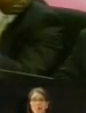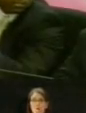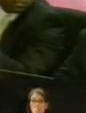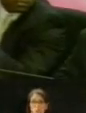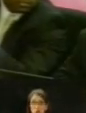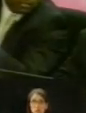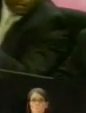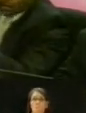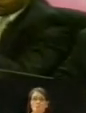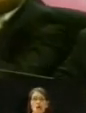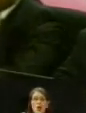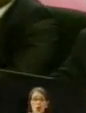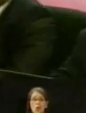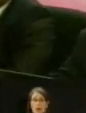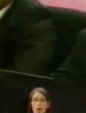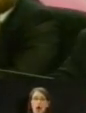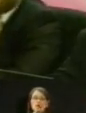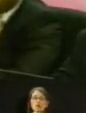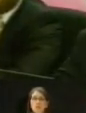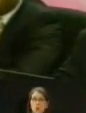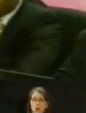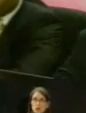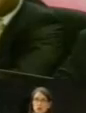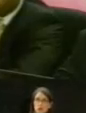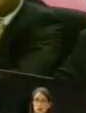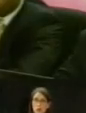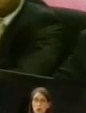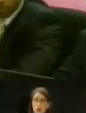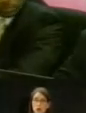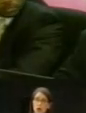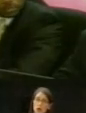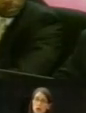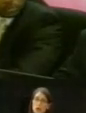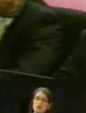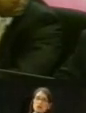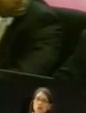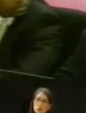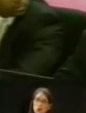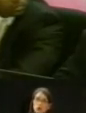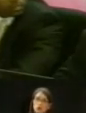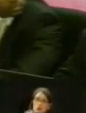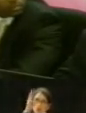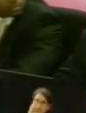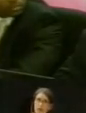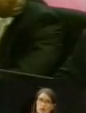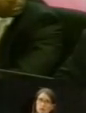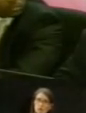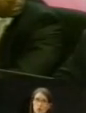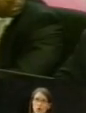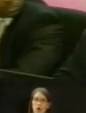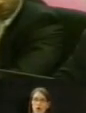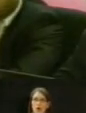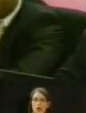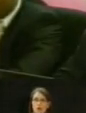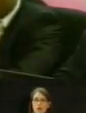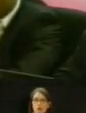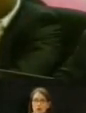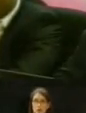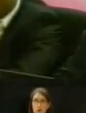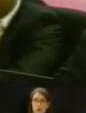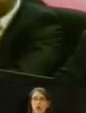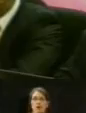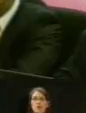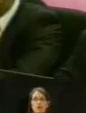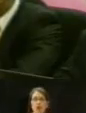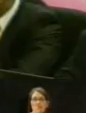those. We also swore to uphold our charter. And the laws of the State of Tennessee include an Open Meetings